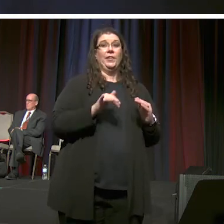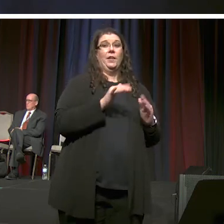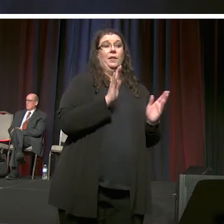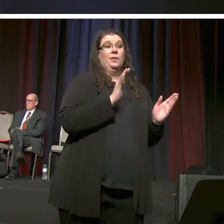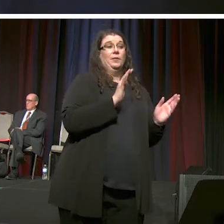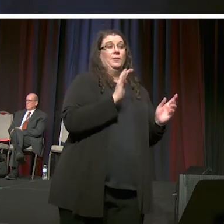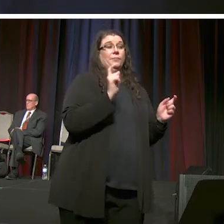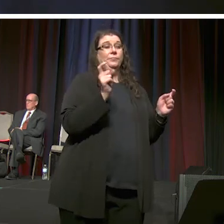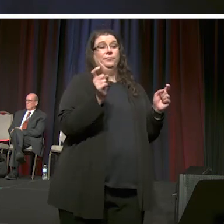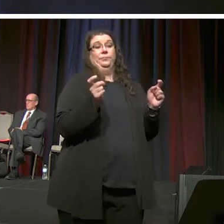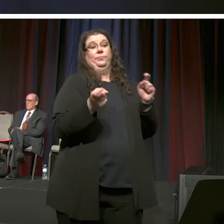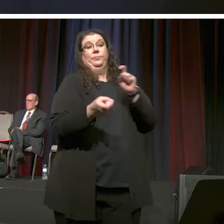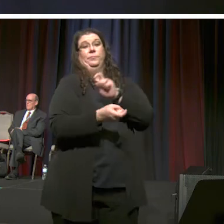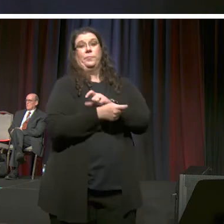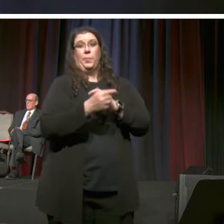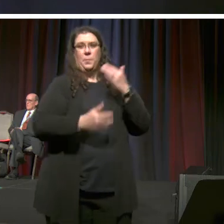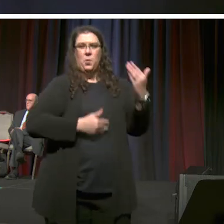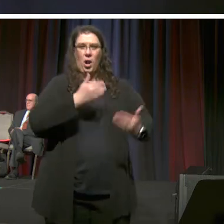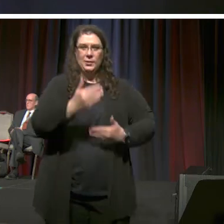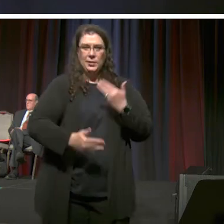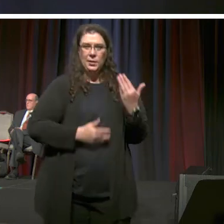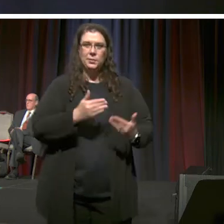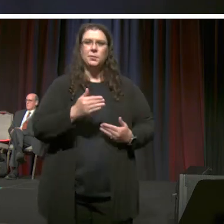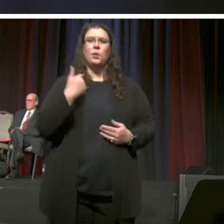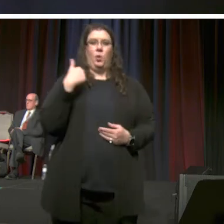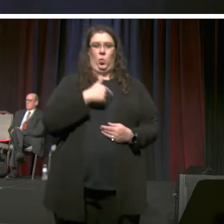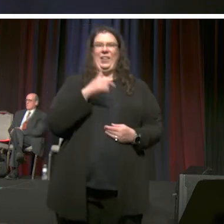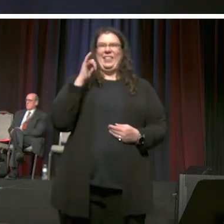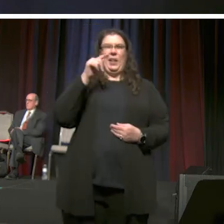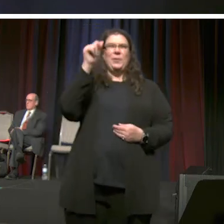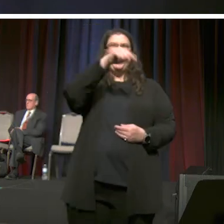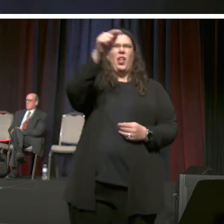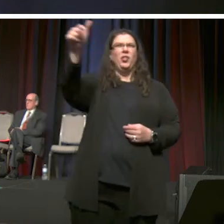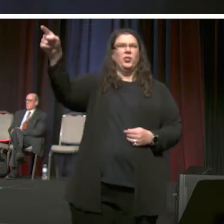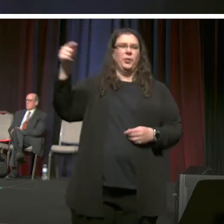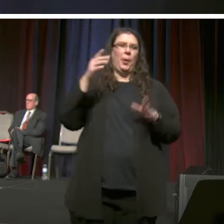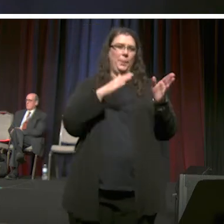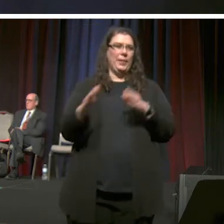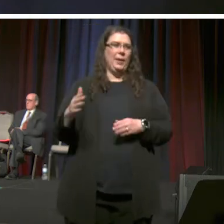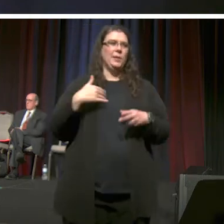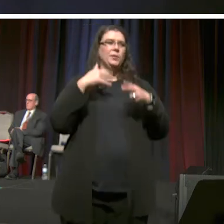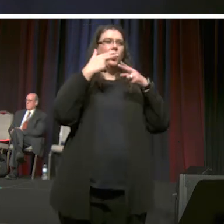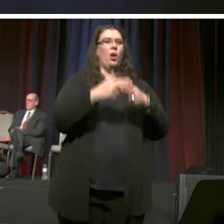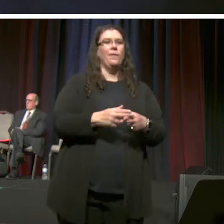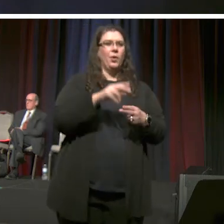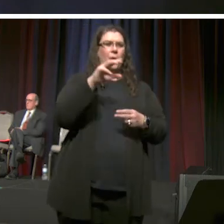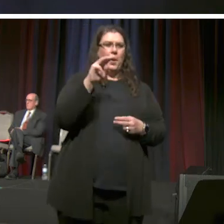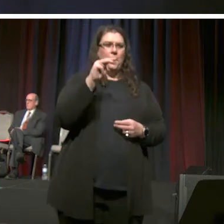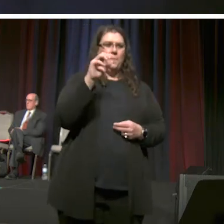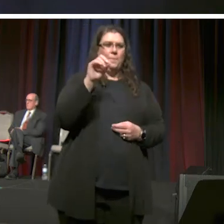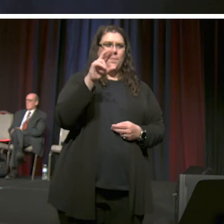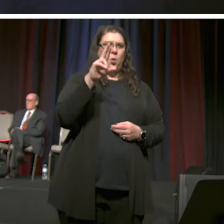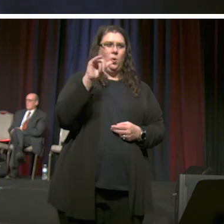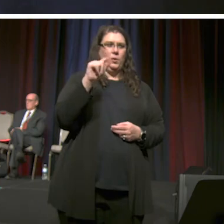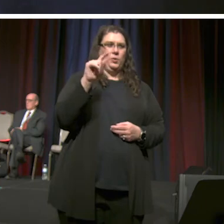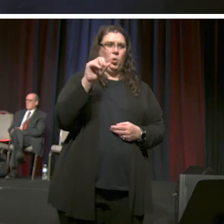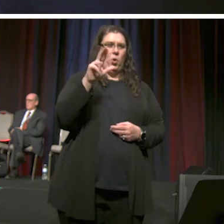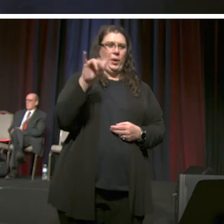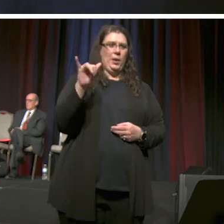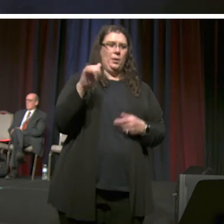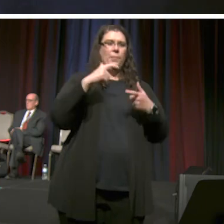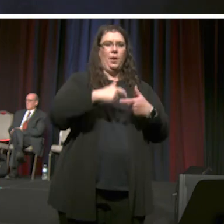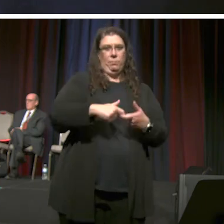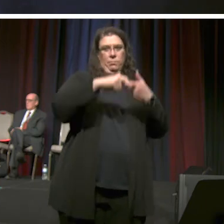process, we, like other plans, call for a moratorium on those provisions in the Book of